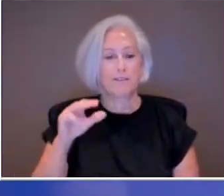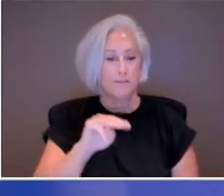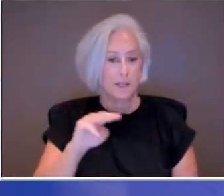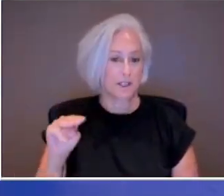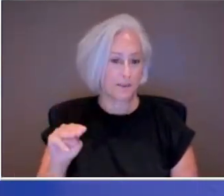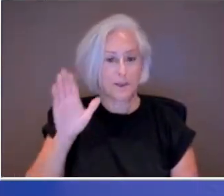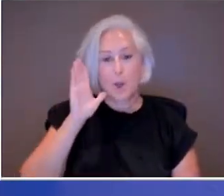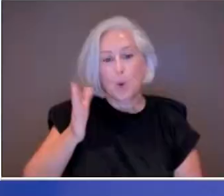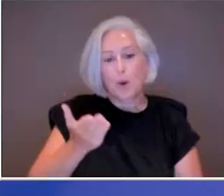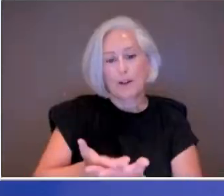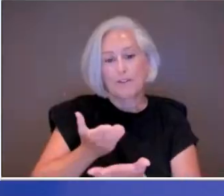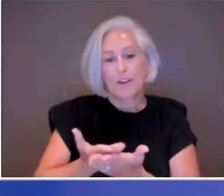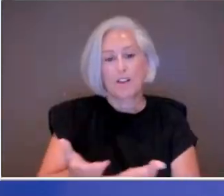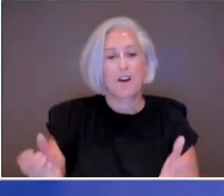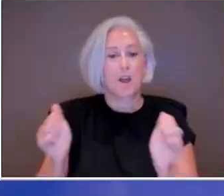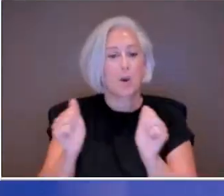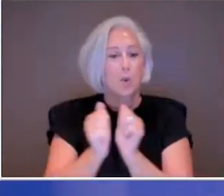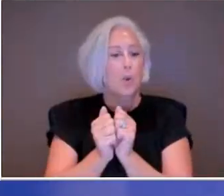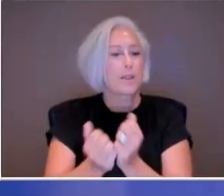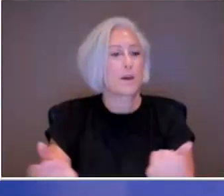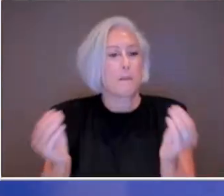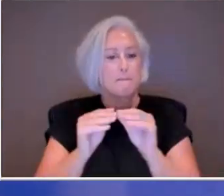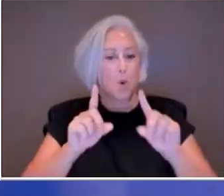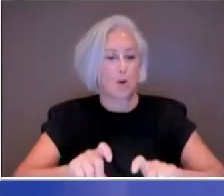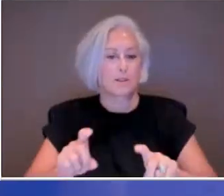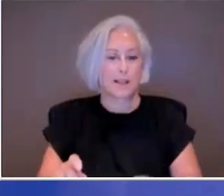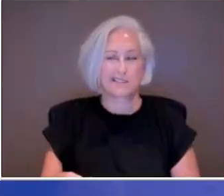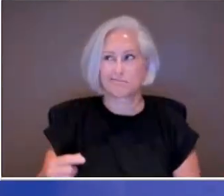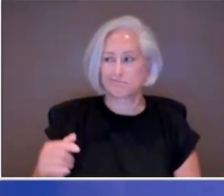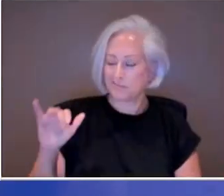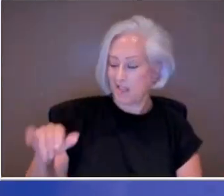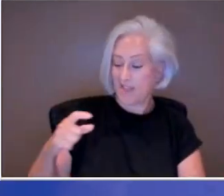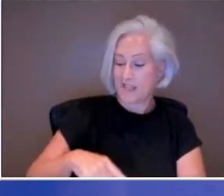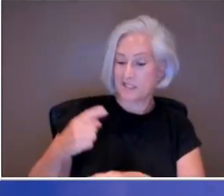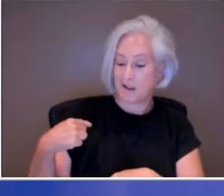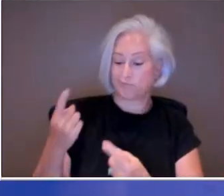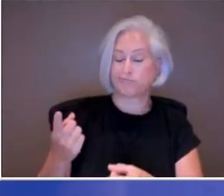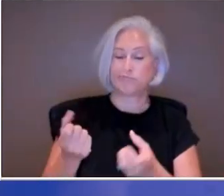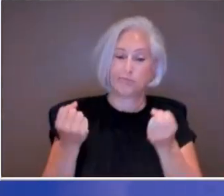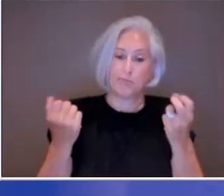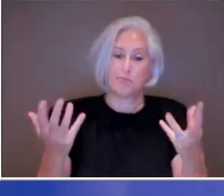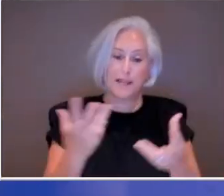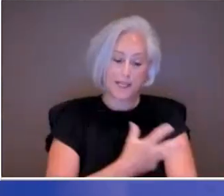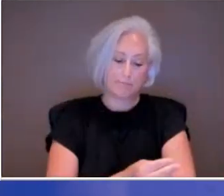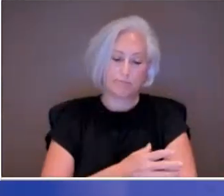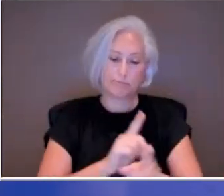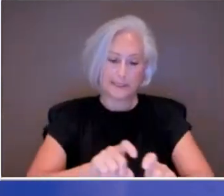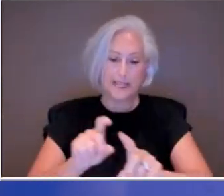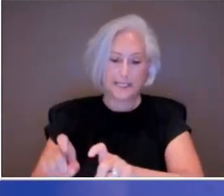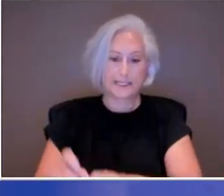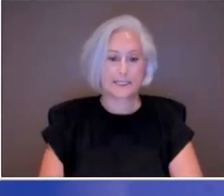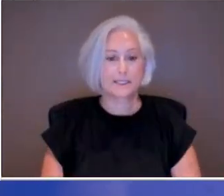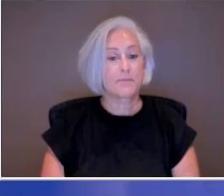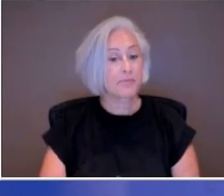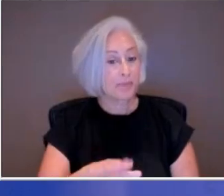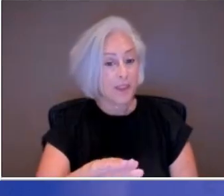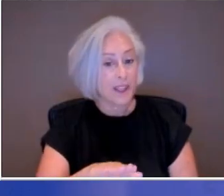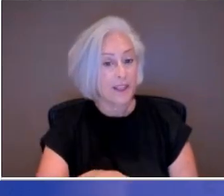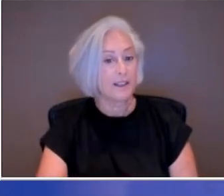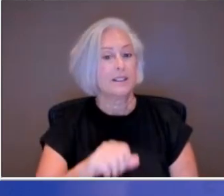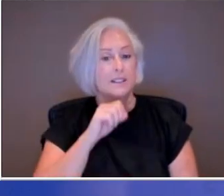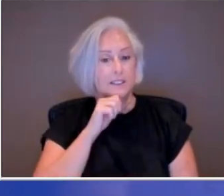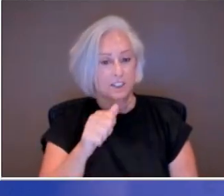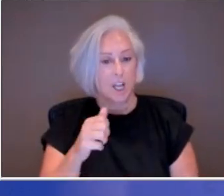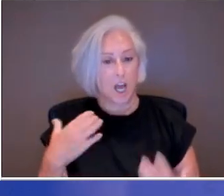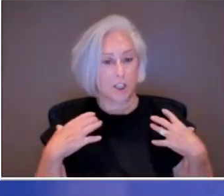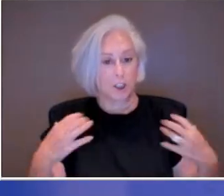more additional tests. I had had quite a few blood tests at that point. And he said, it's not curable, but it's treatable.